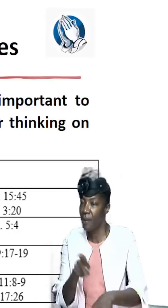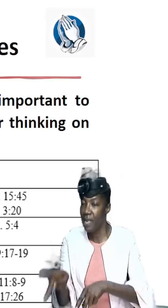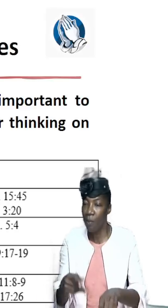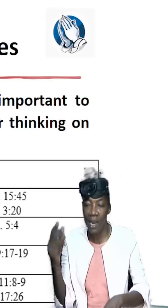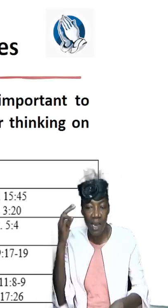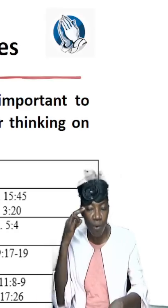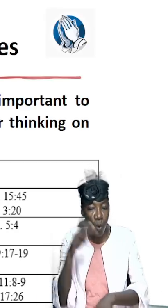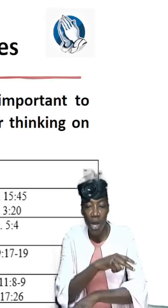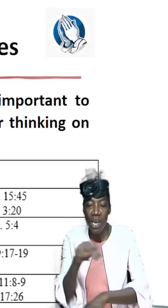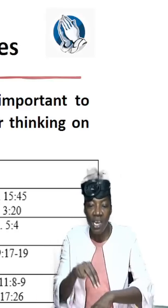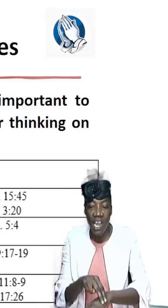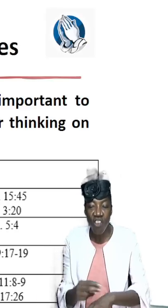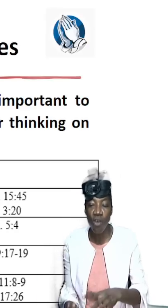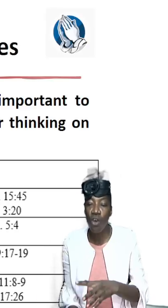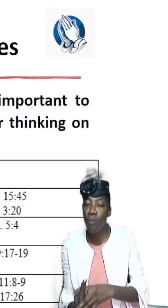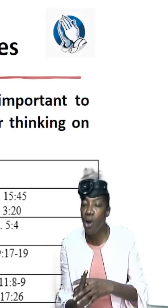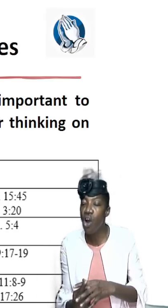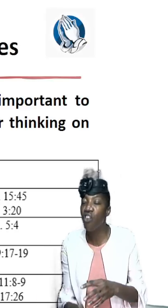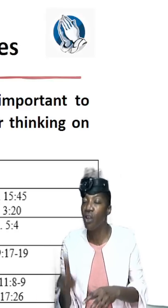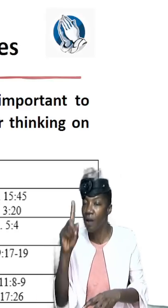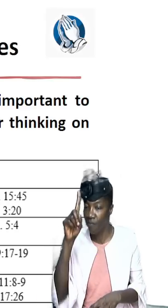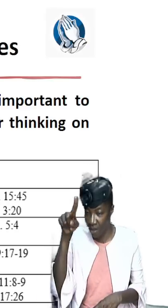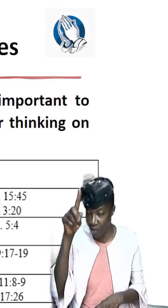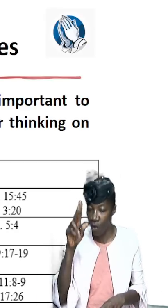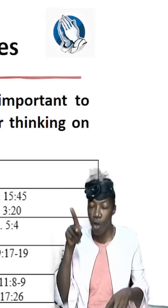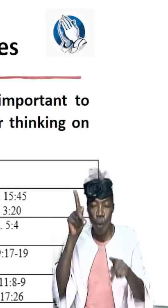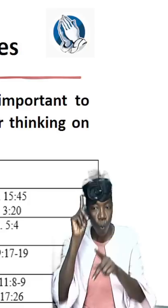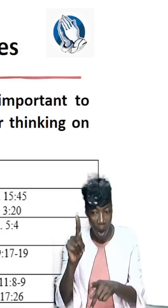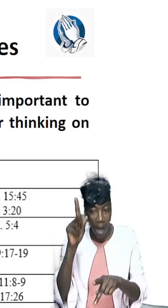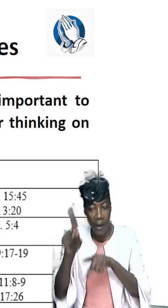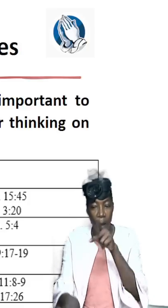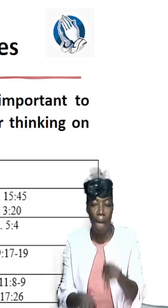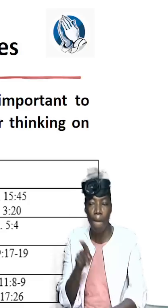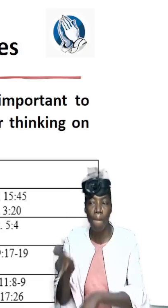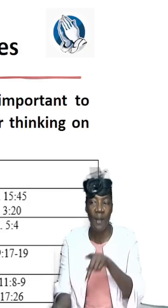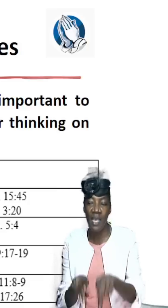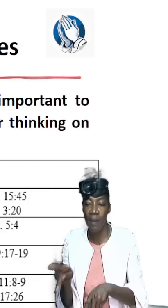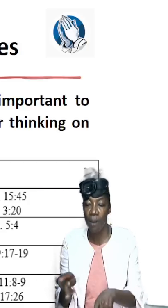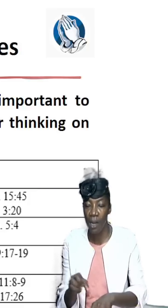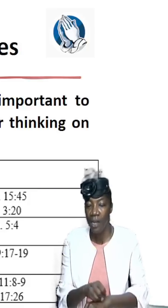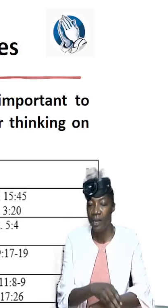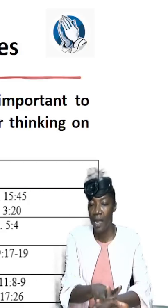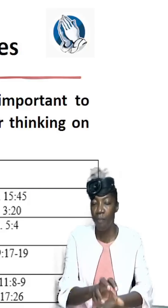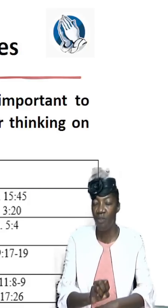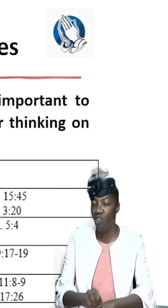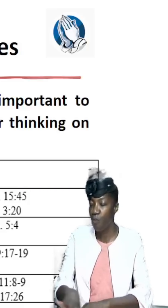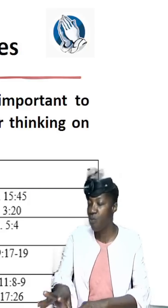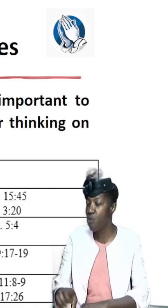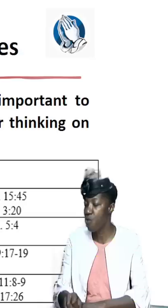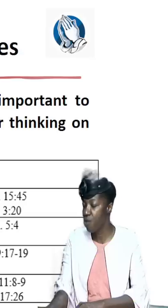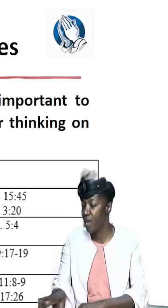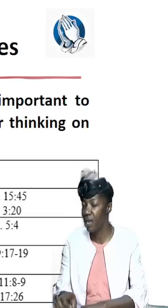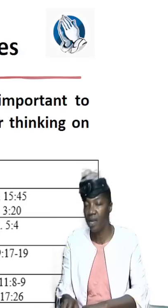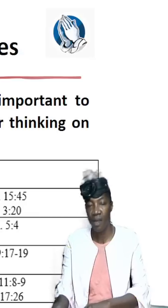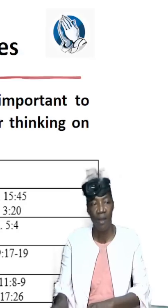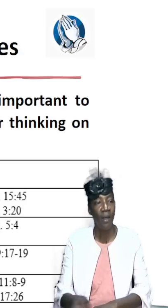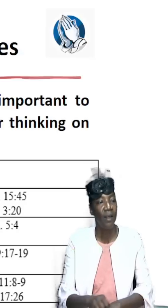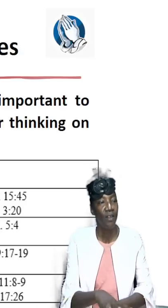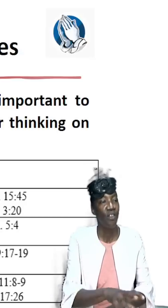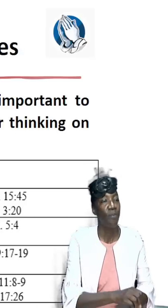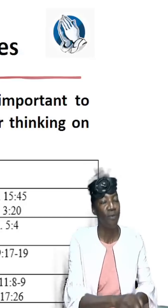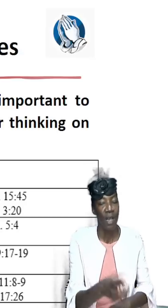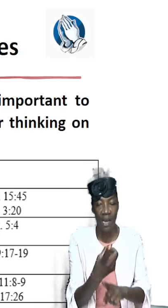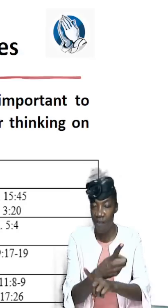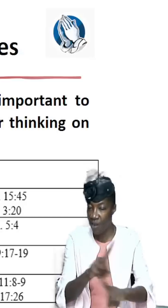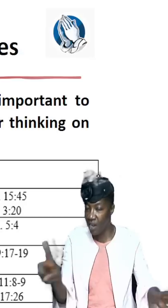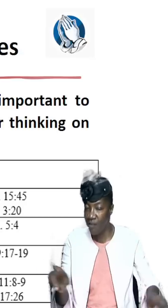people. No other way but out of this one people. They would be spread abroad and be the progenitors of the